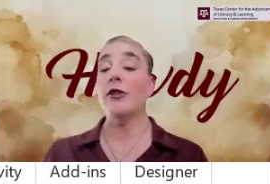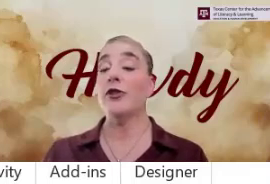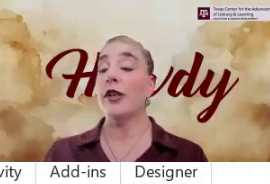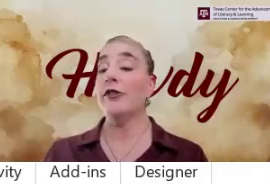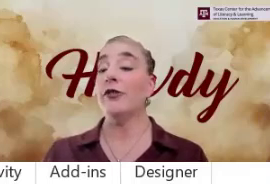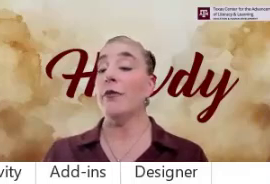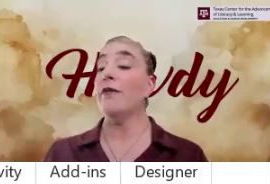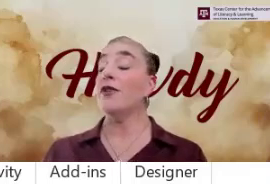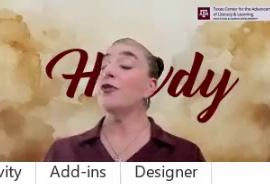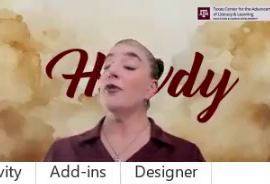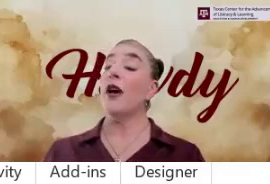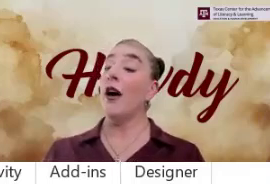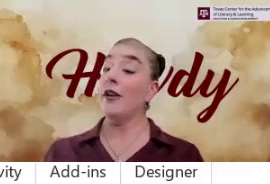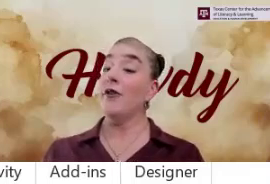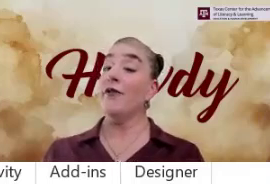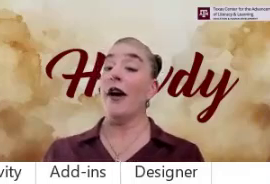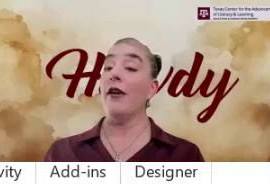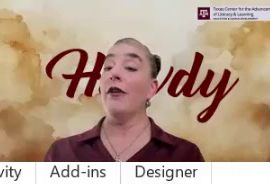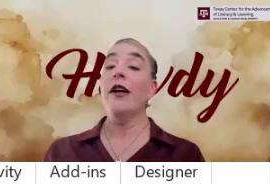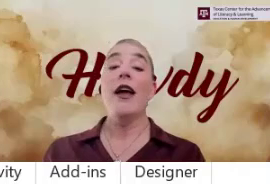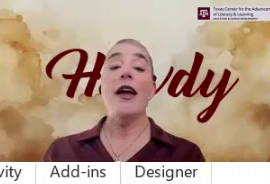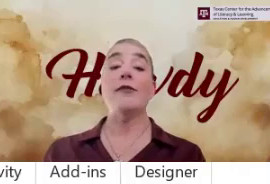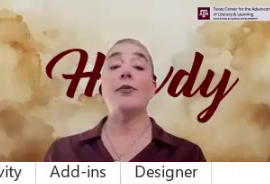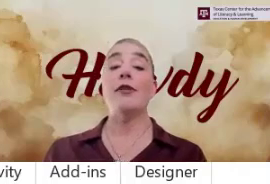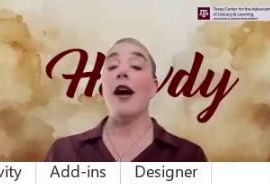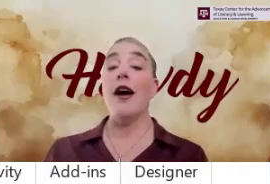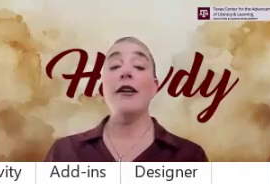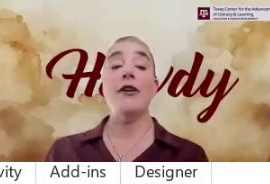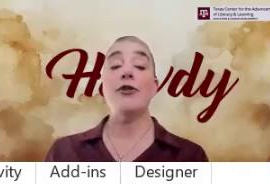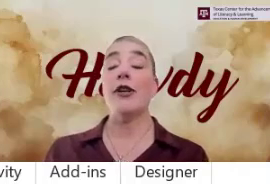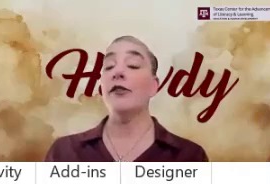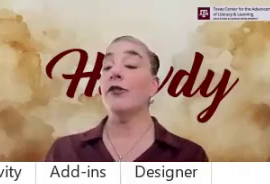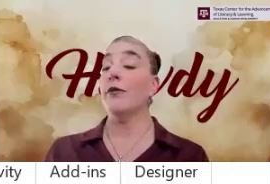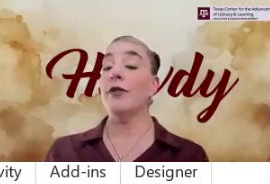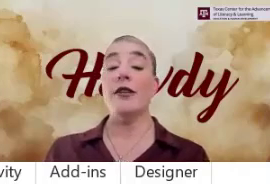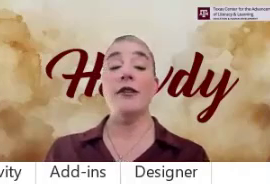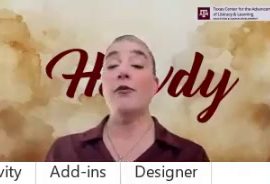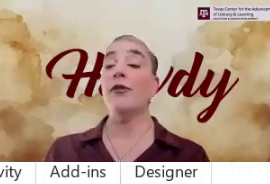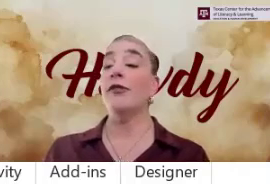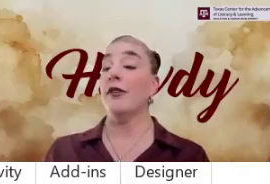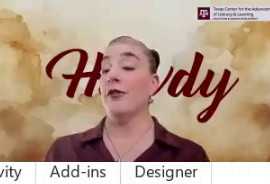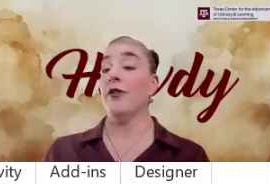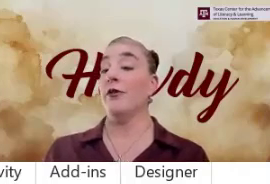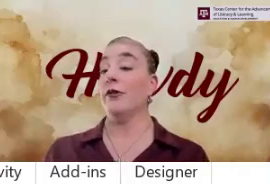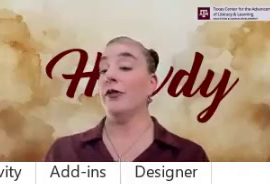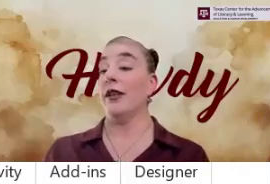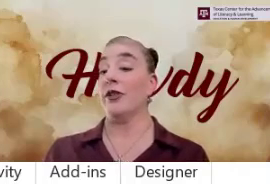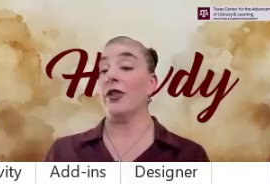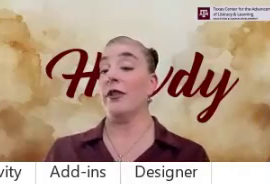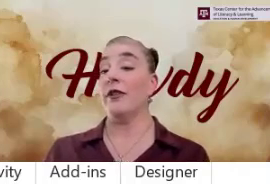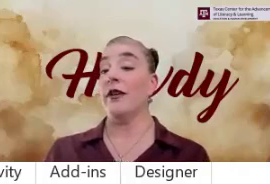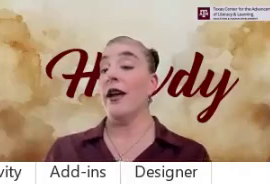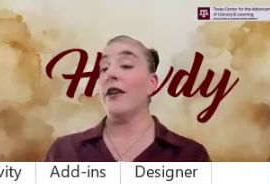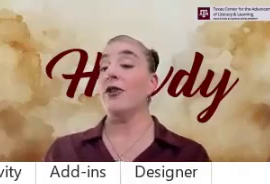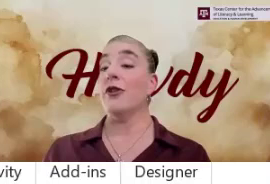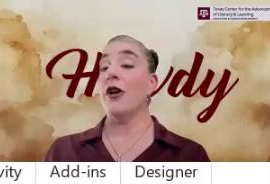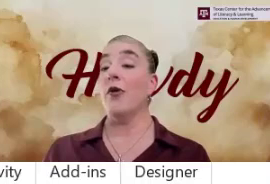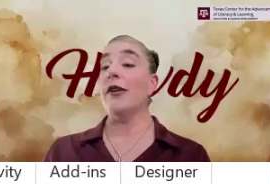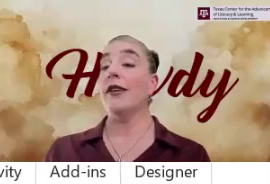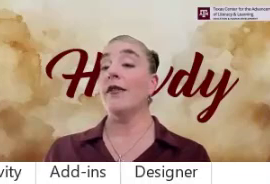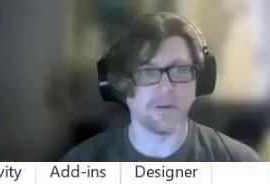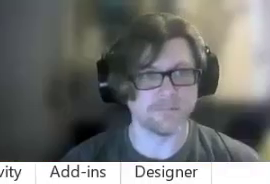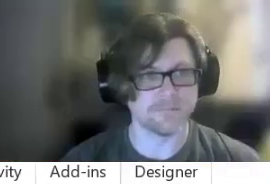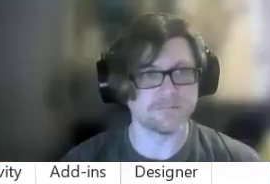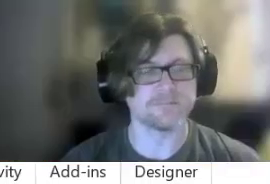you can include a transcript if you do an audio file is put the audio transcript in the presenter notes section. And